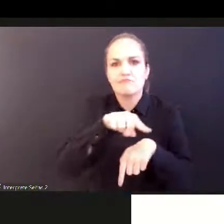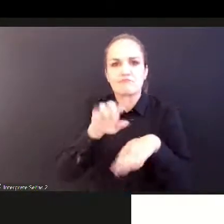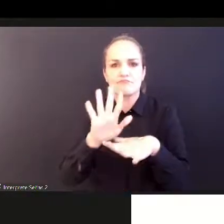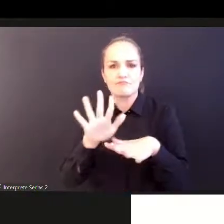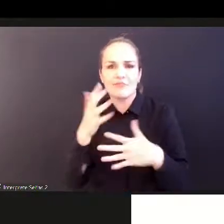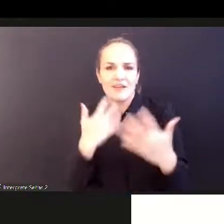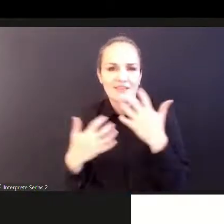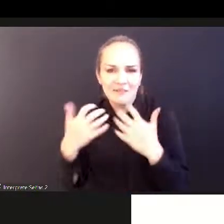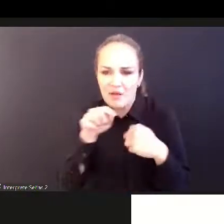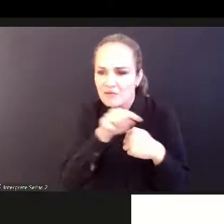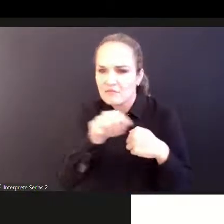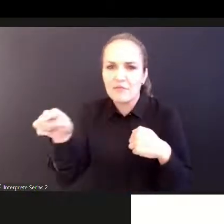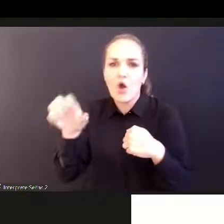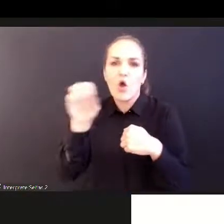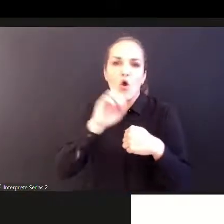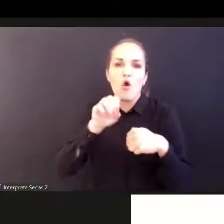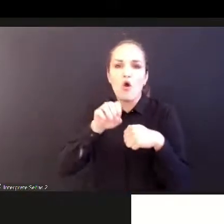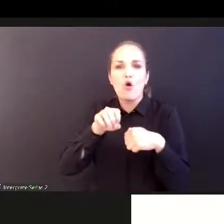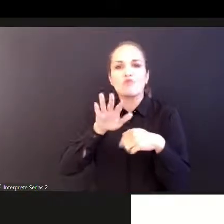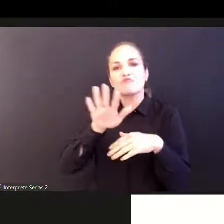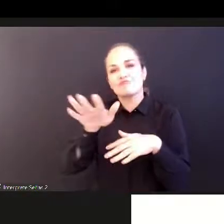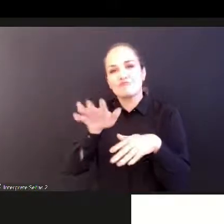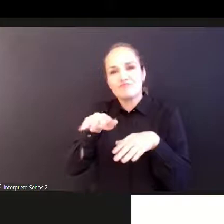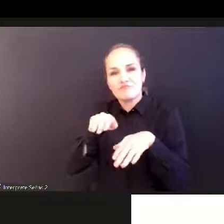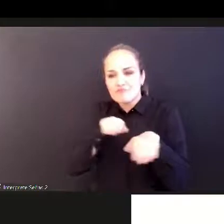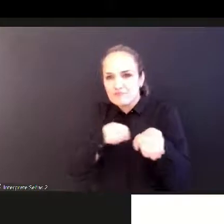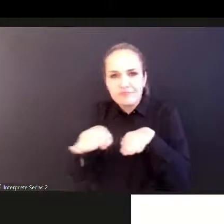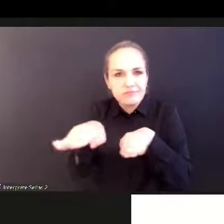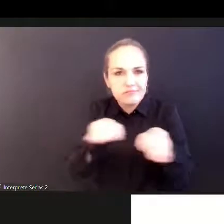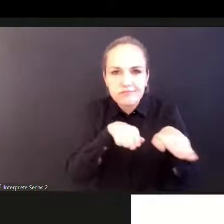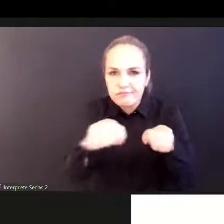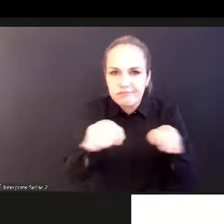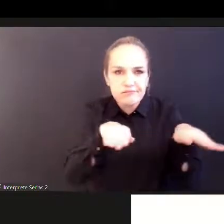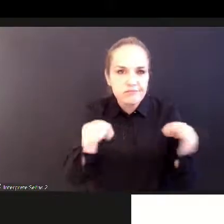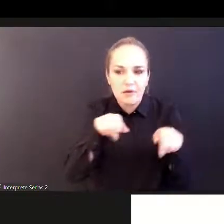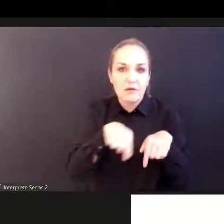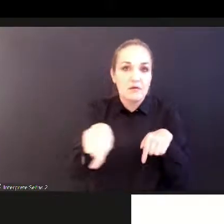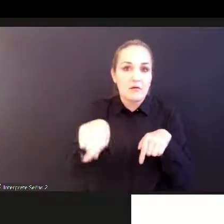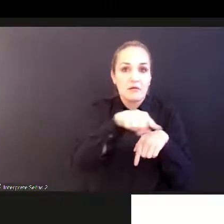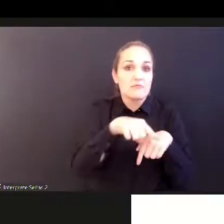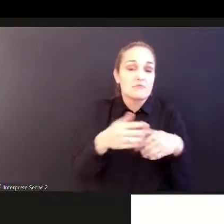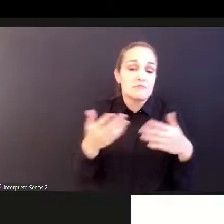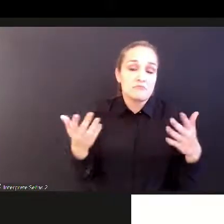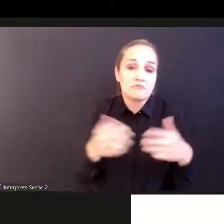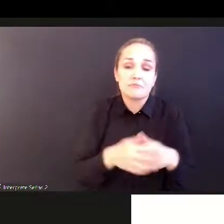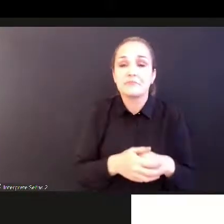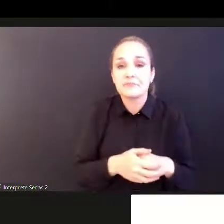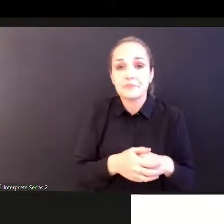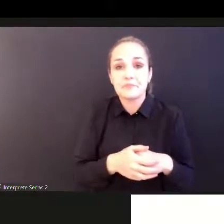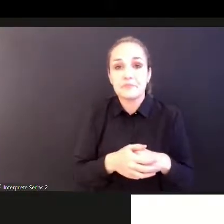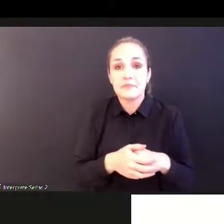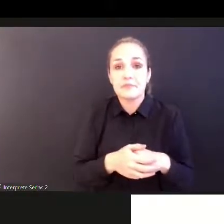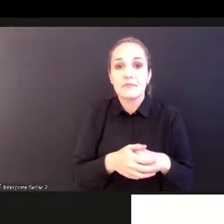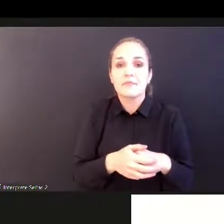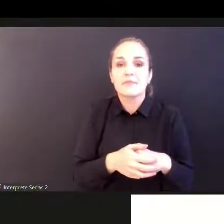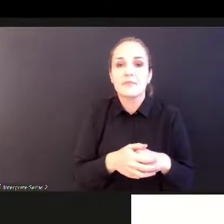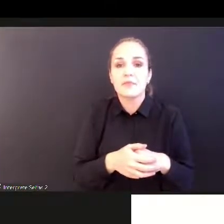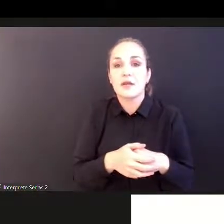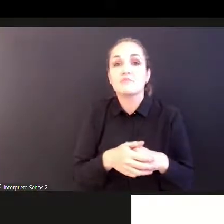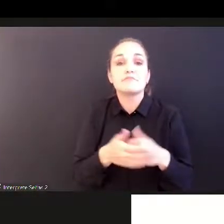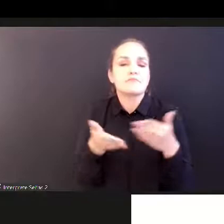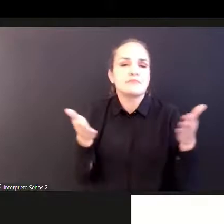transportations and so on. So the external sector for us is what balanced much of